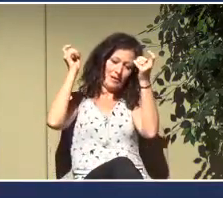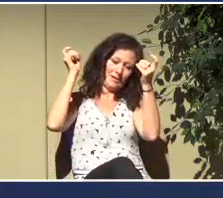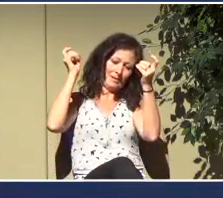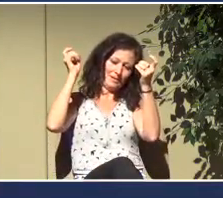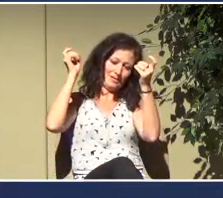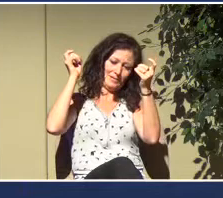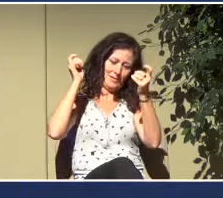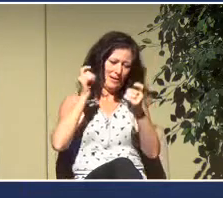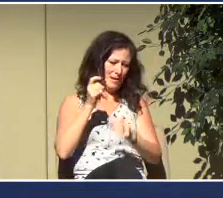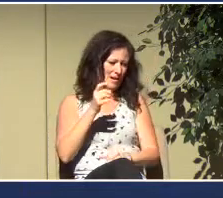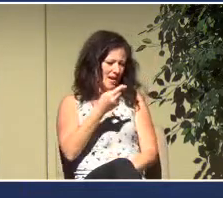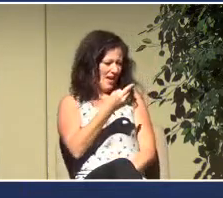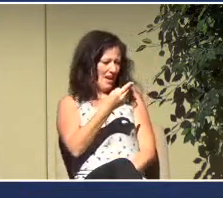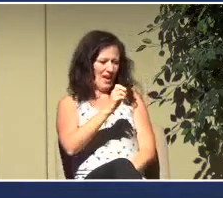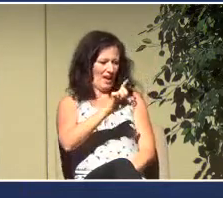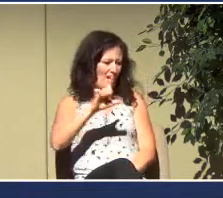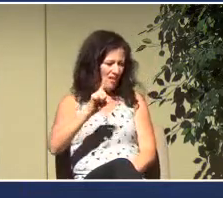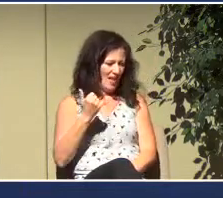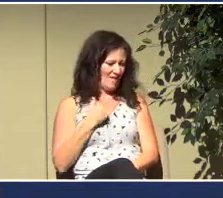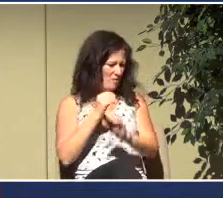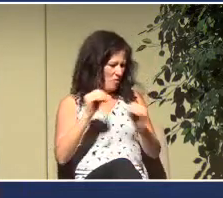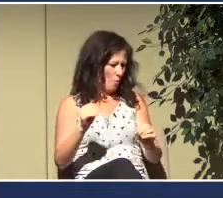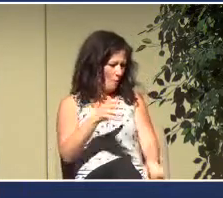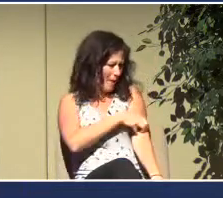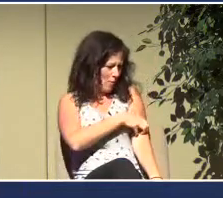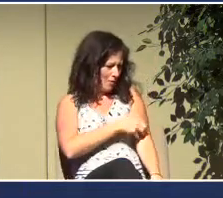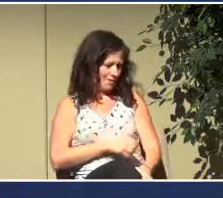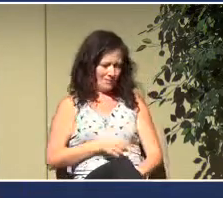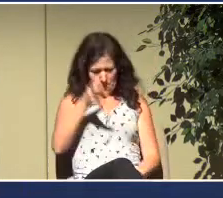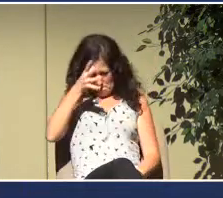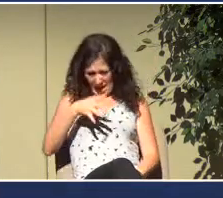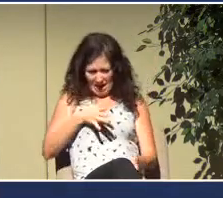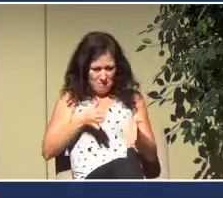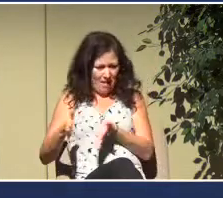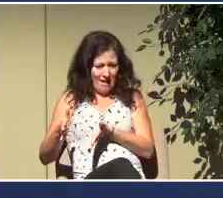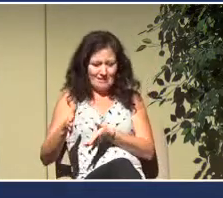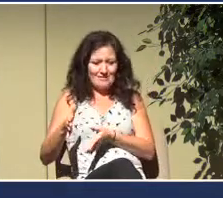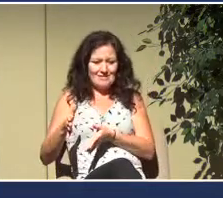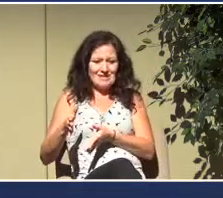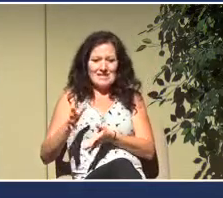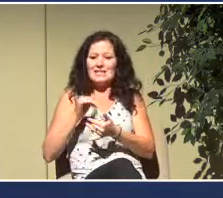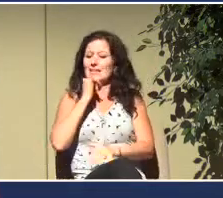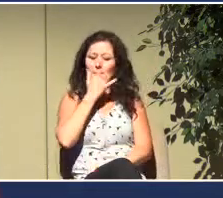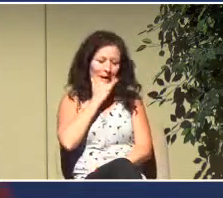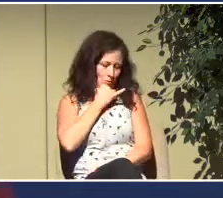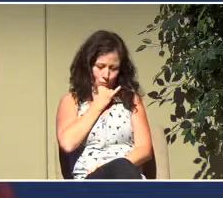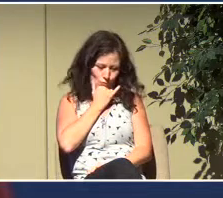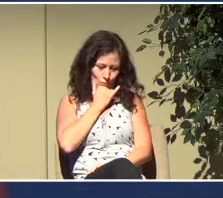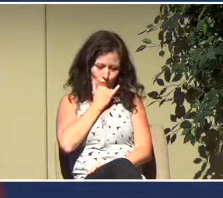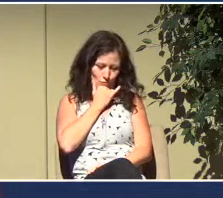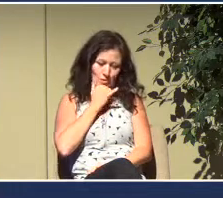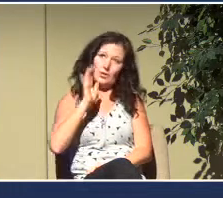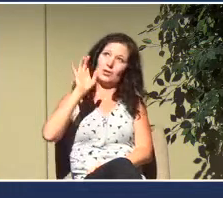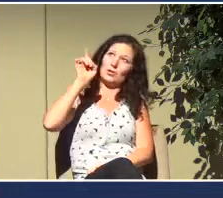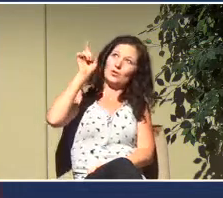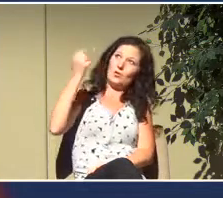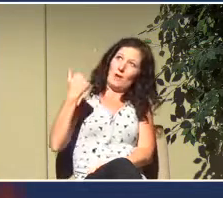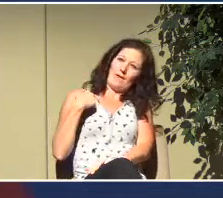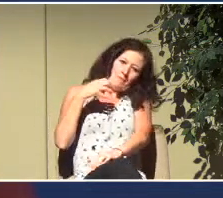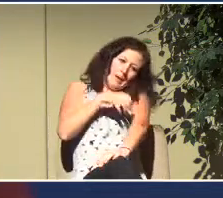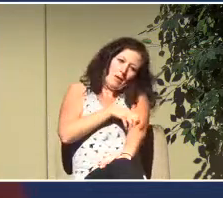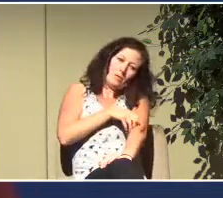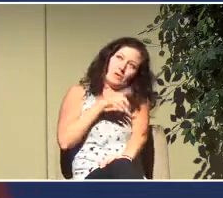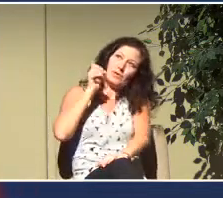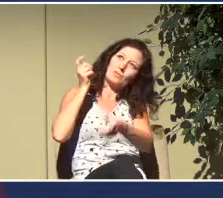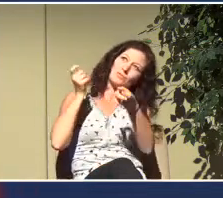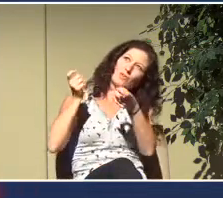scheme of man can pluck us from your hand, because we are yours. We love you, and we want to serve you. We want to live for you. And now as we